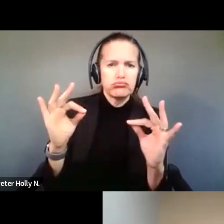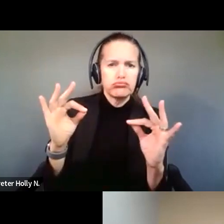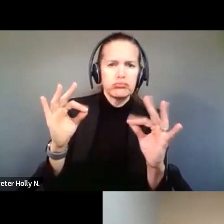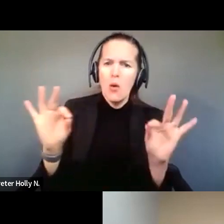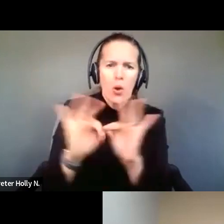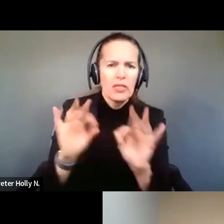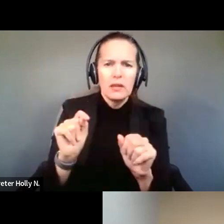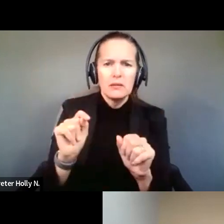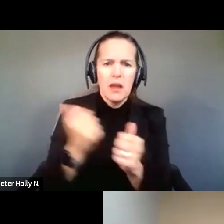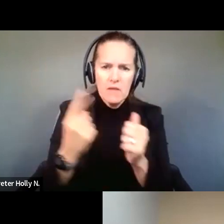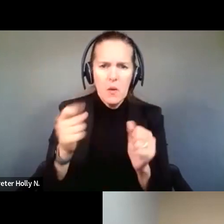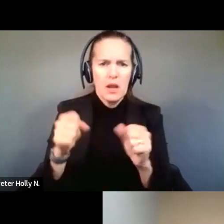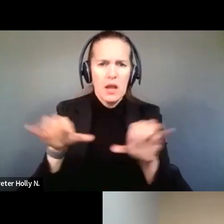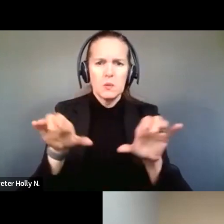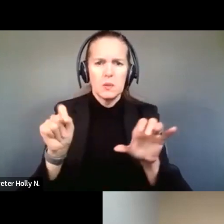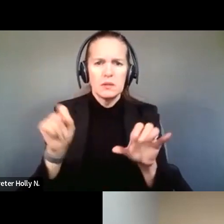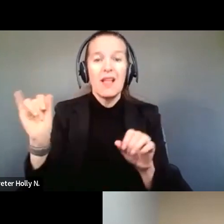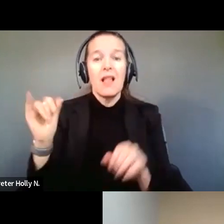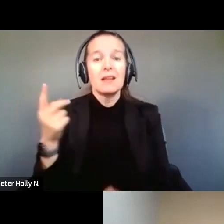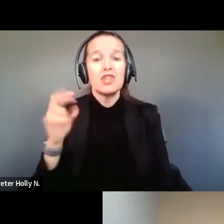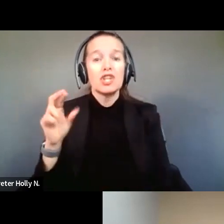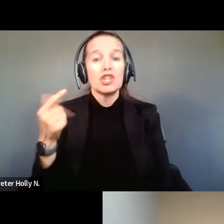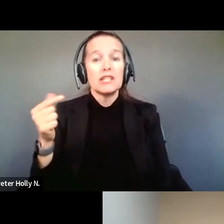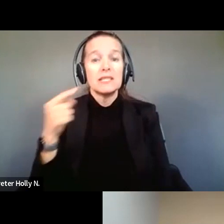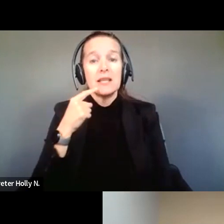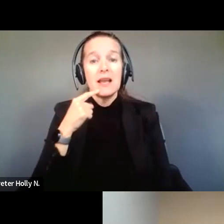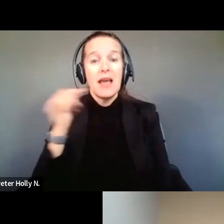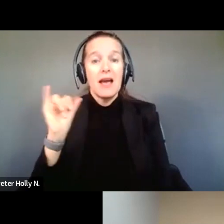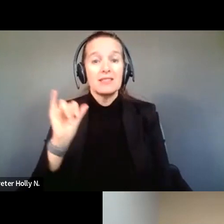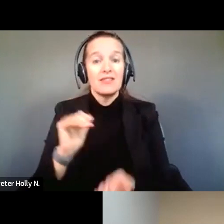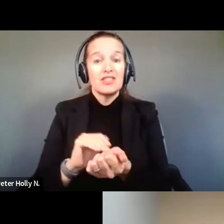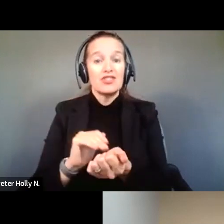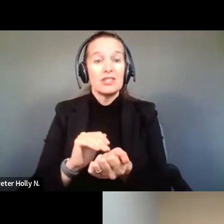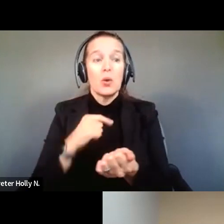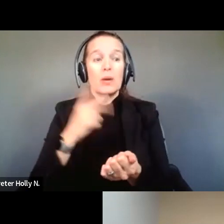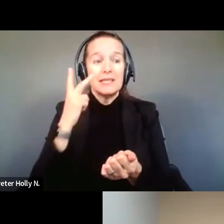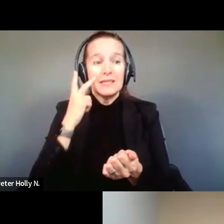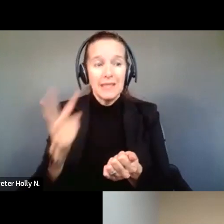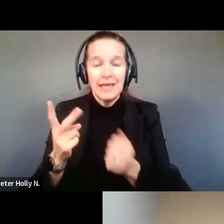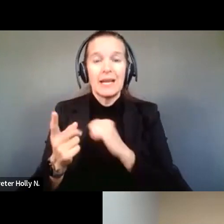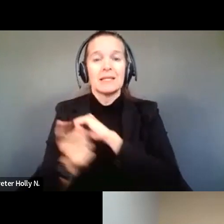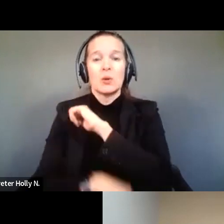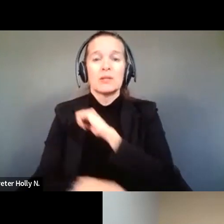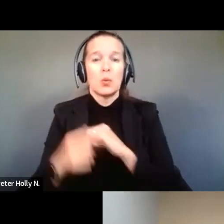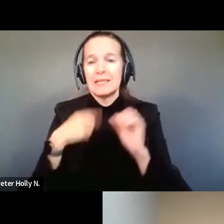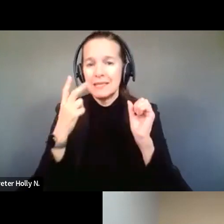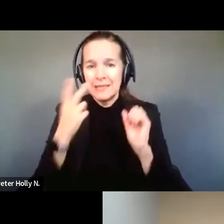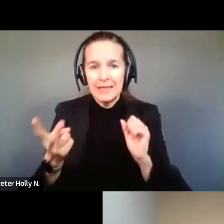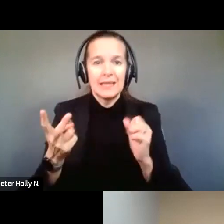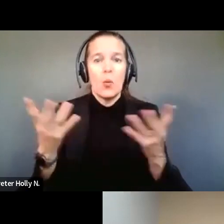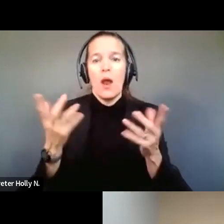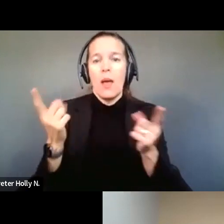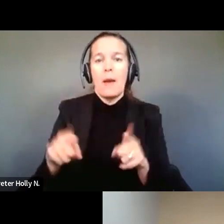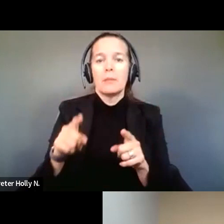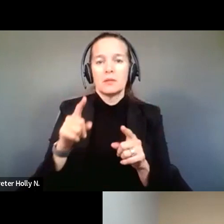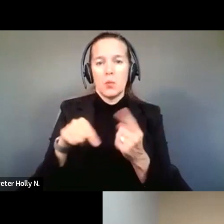everybody doing. And like Dr. Green said, as physicians, we see the consequences. We see the real life consequences of people who